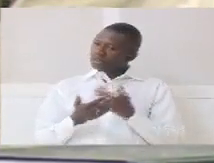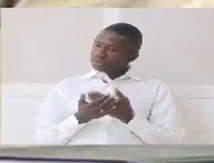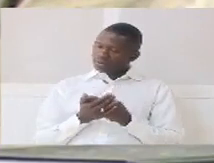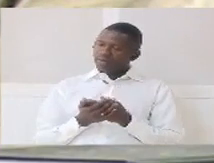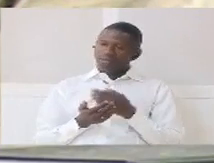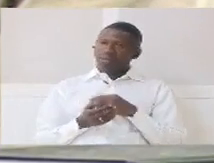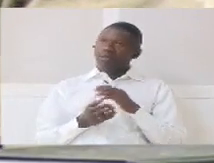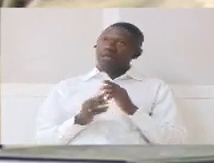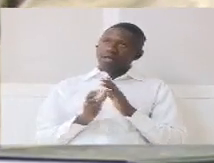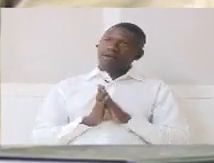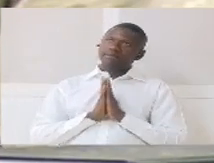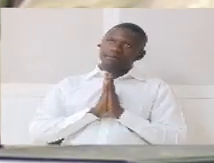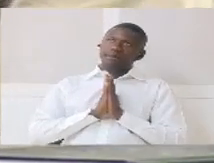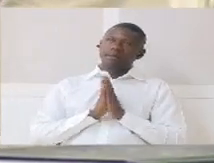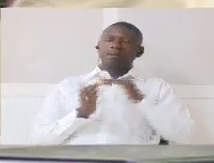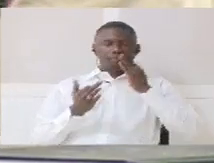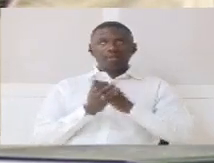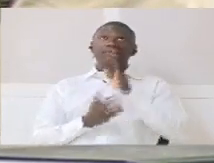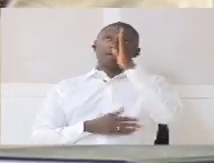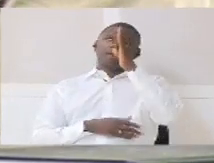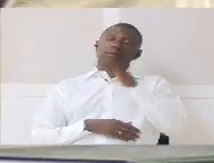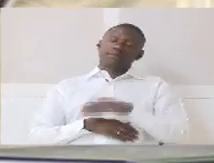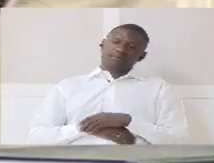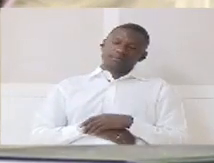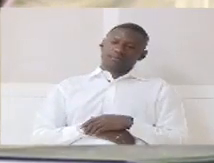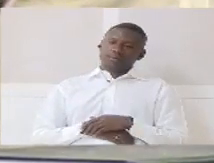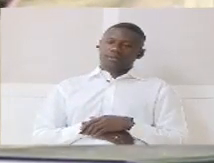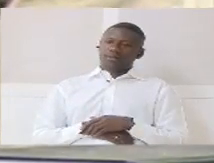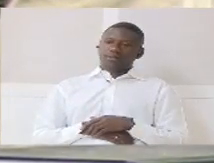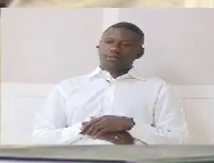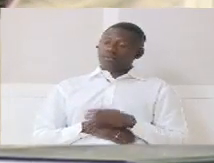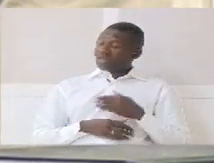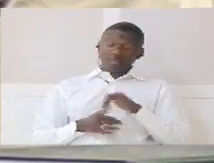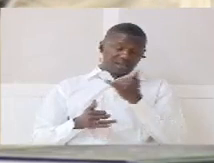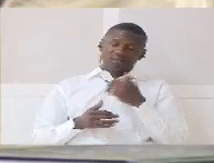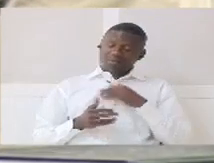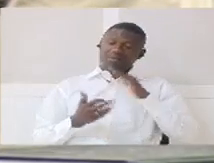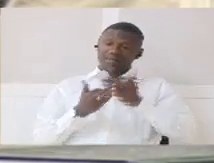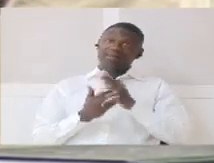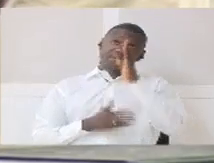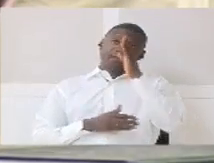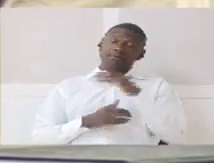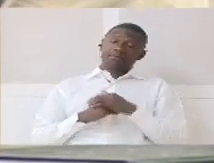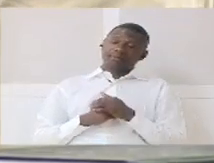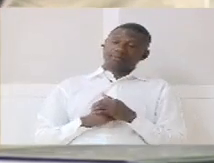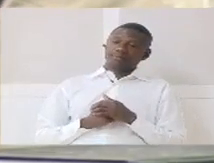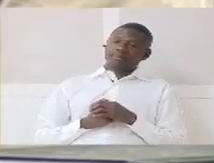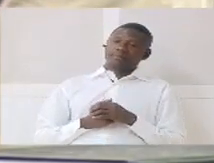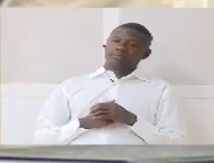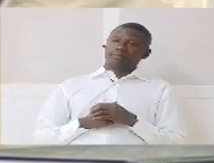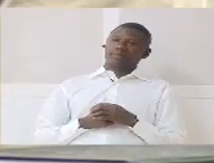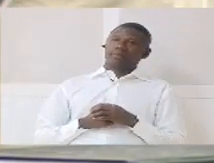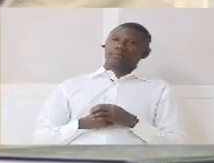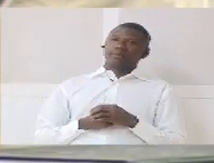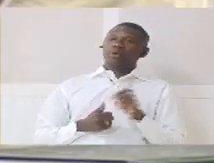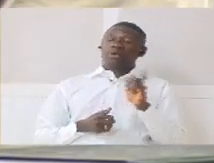but have faith in Allah. Nimma alata njenda minetala. I told him if I don't have faith in Allah, what am I going to do? Yes. Well,